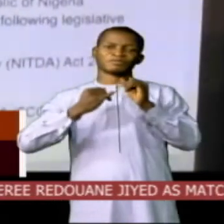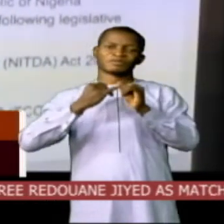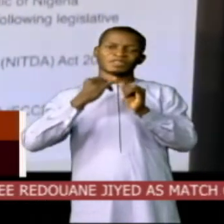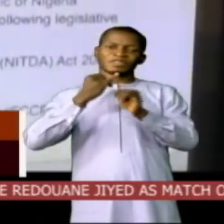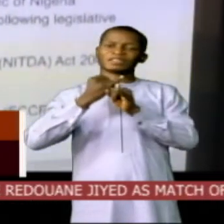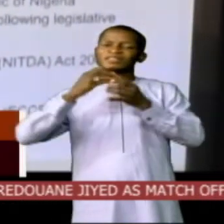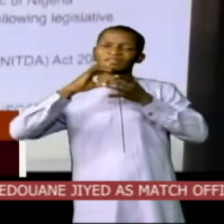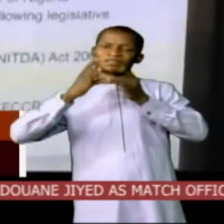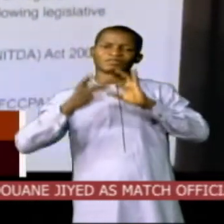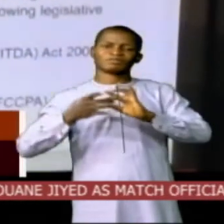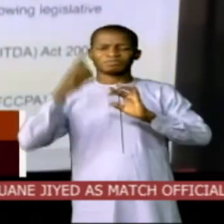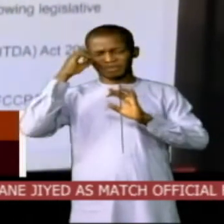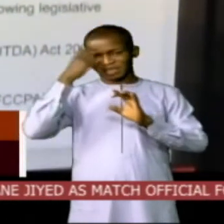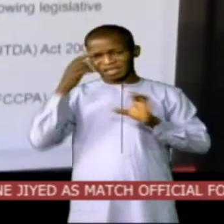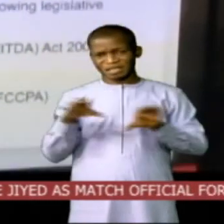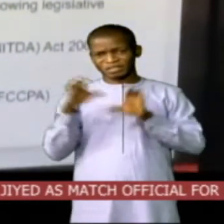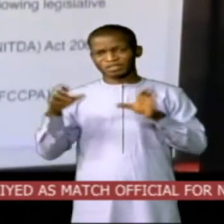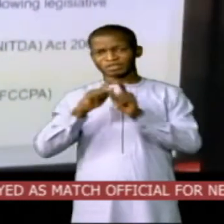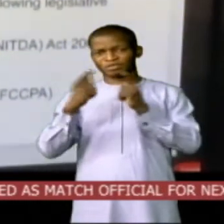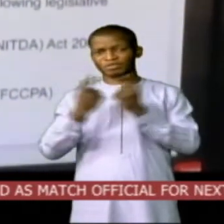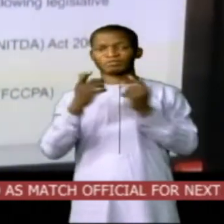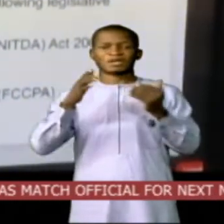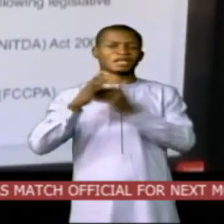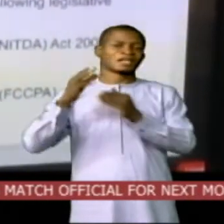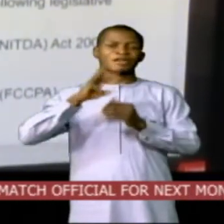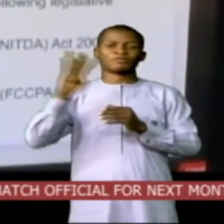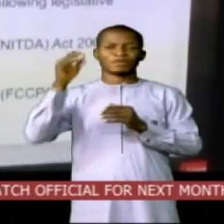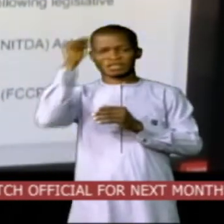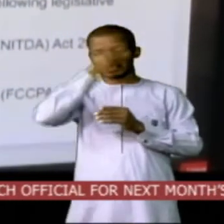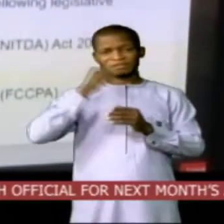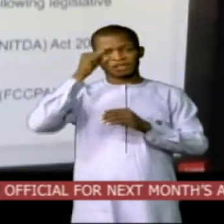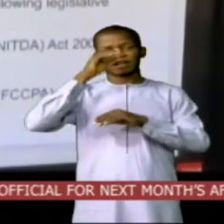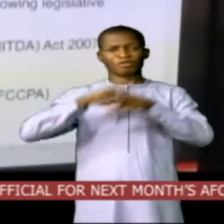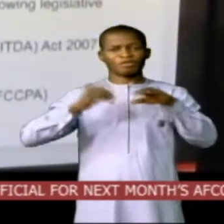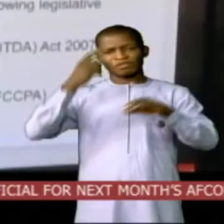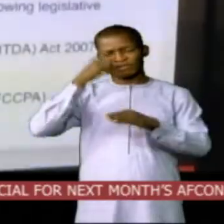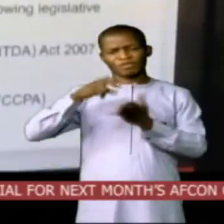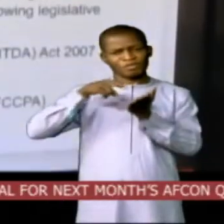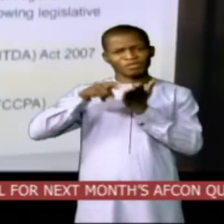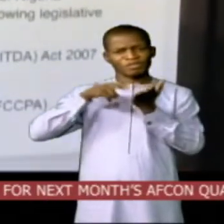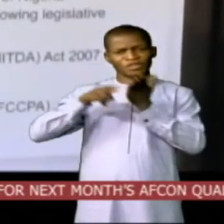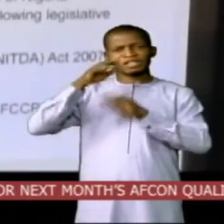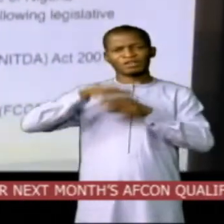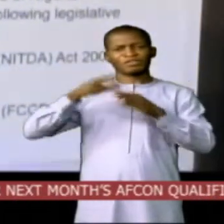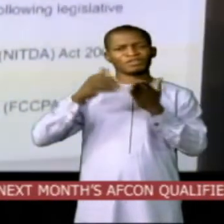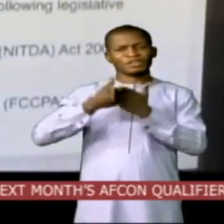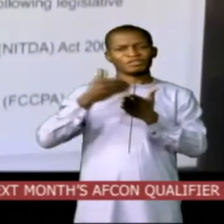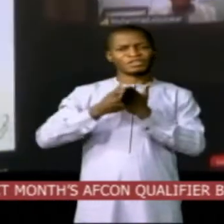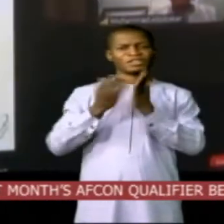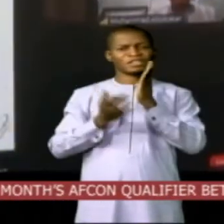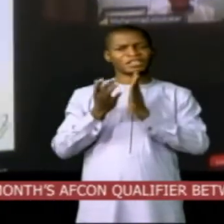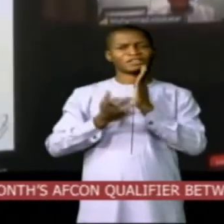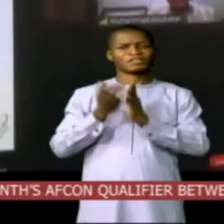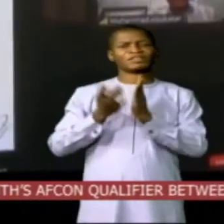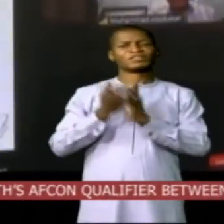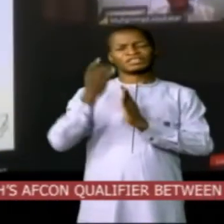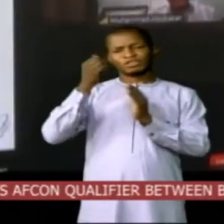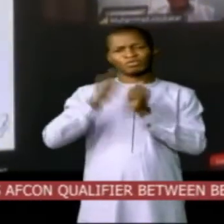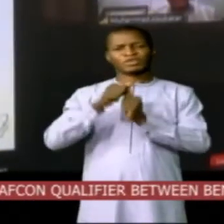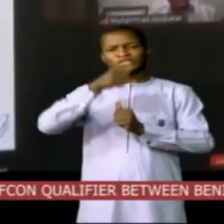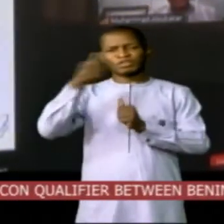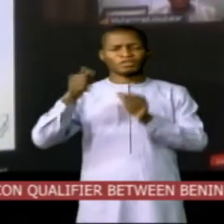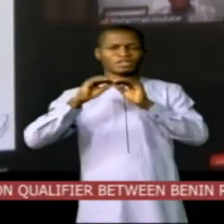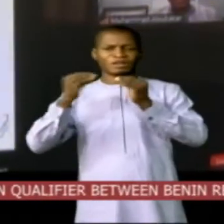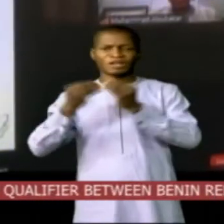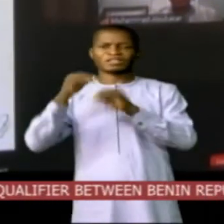Group Against Money Laundering in West Africa, Abdullahi Shehu, called for research on new technologies with multi-sectoral